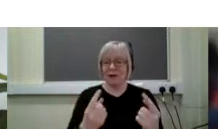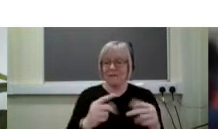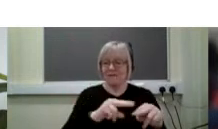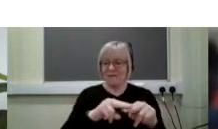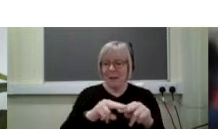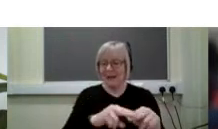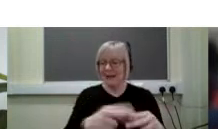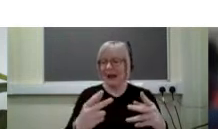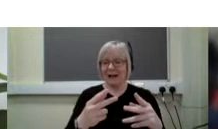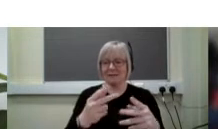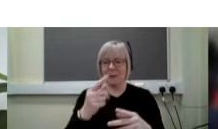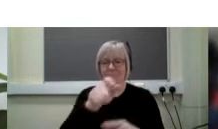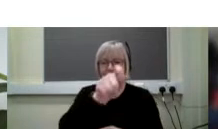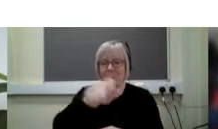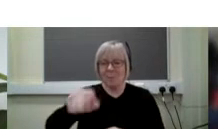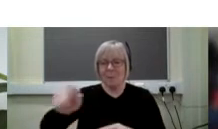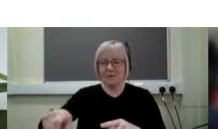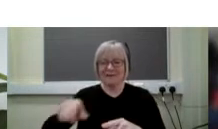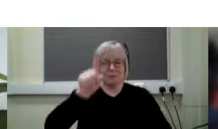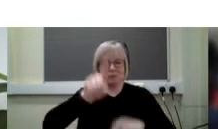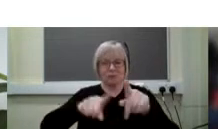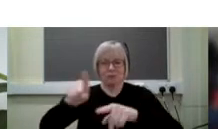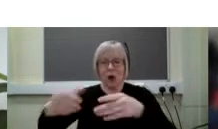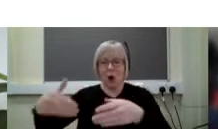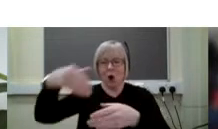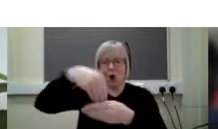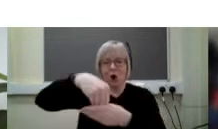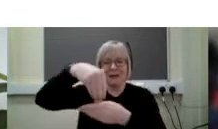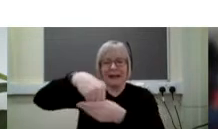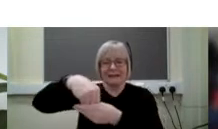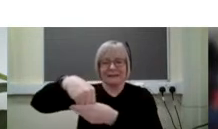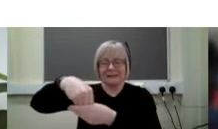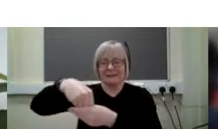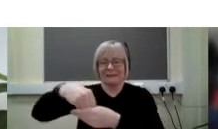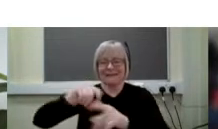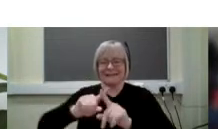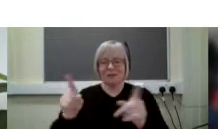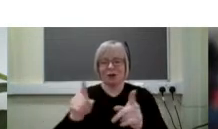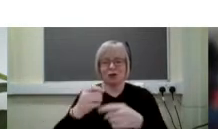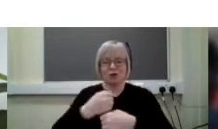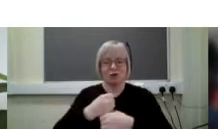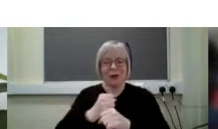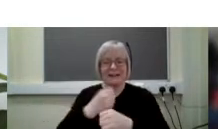different context with different pressures and stresses. Next slide, please, Mary.